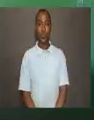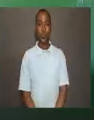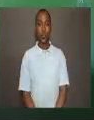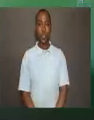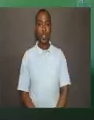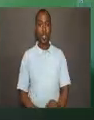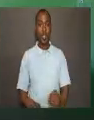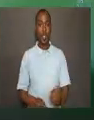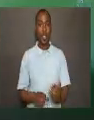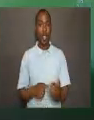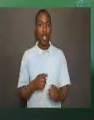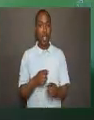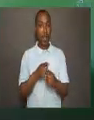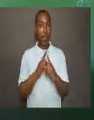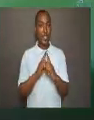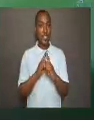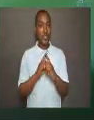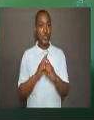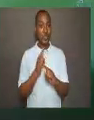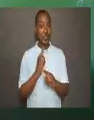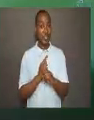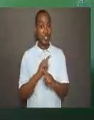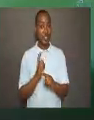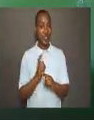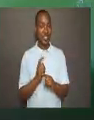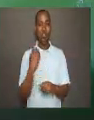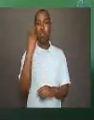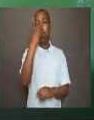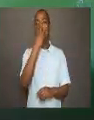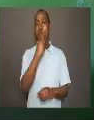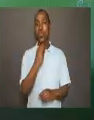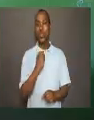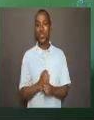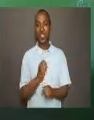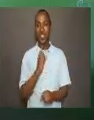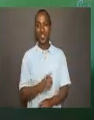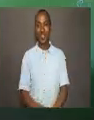If you wrote each one correctly, fantastic work!